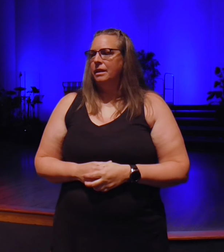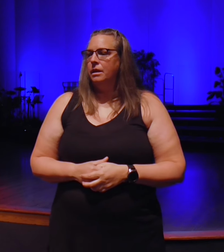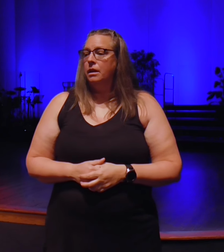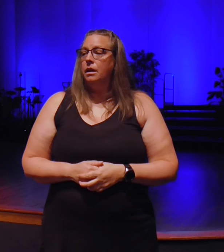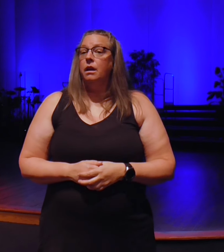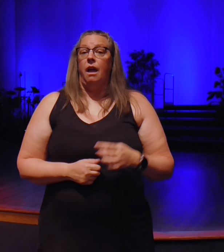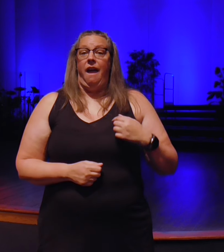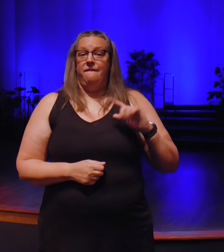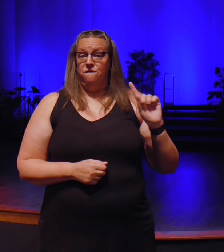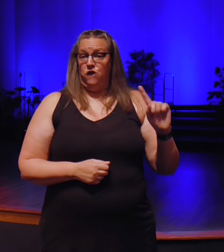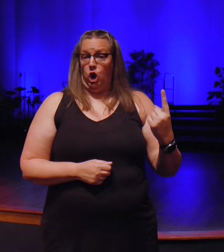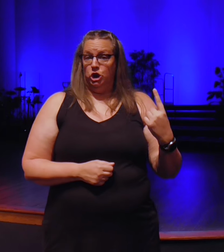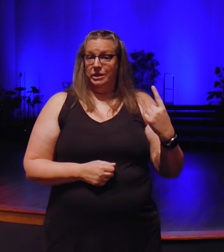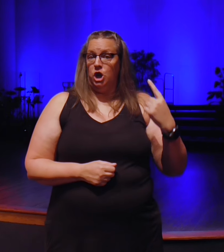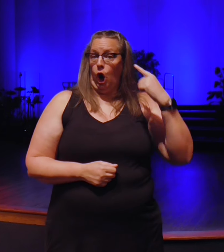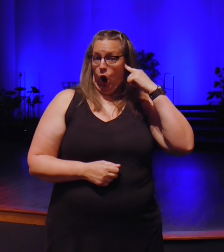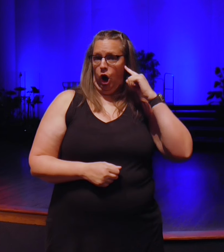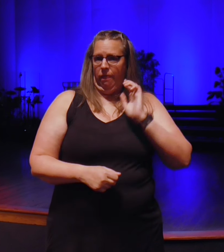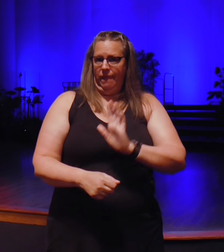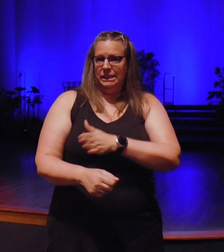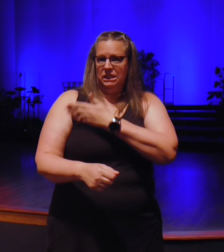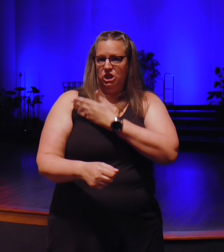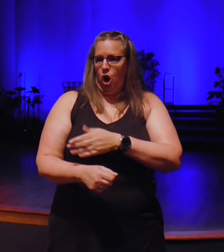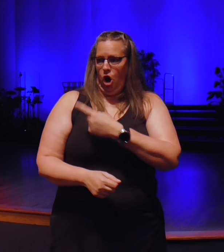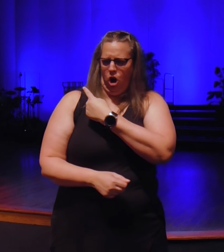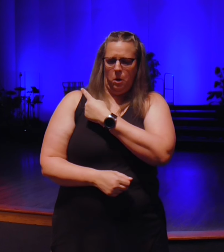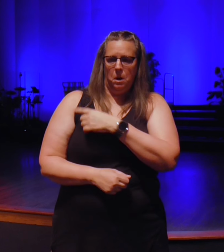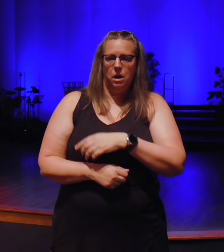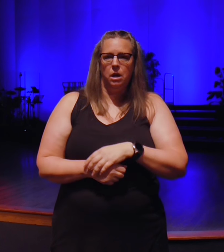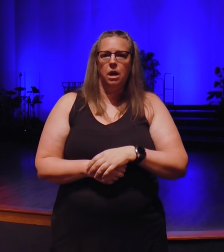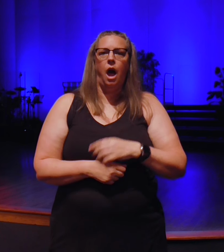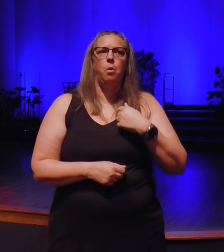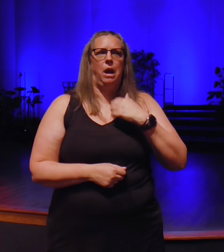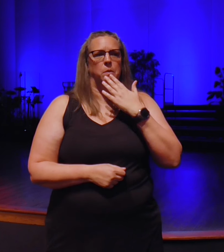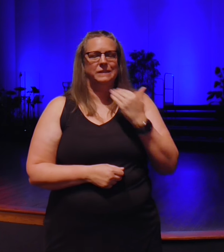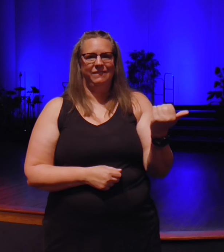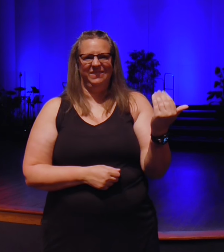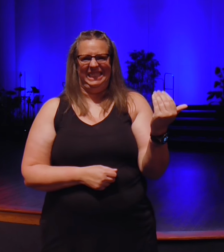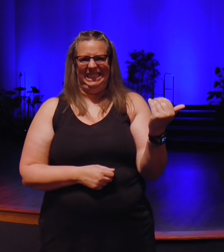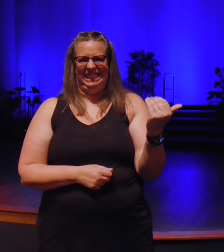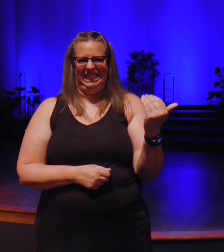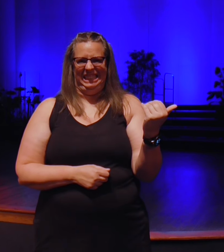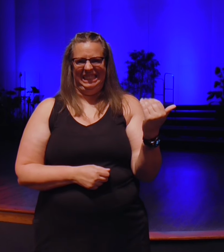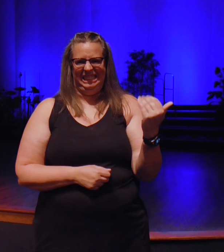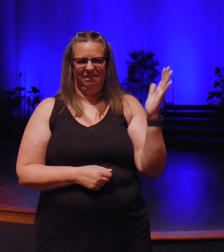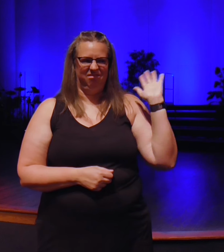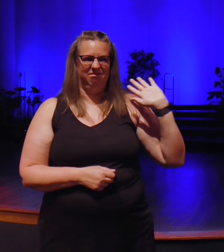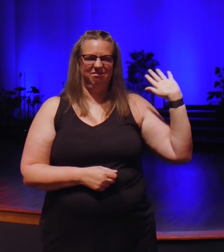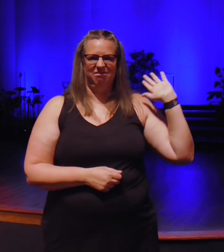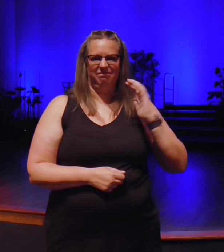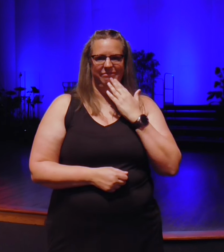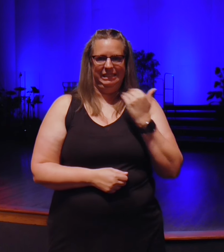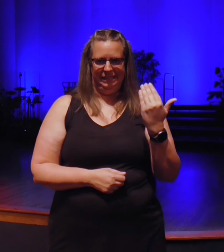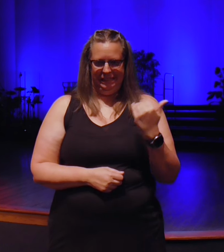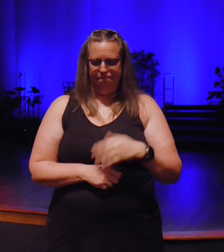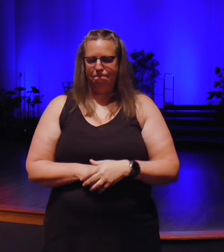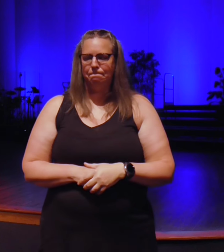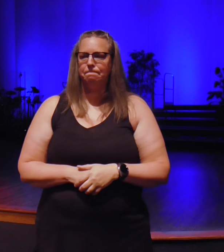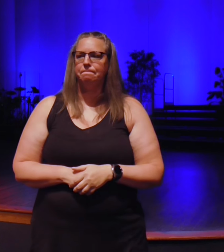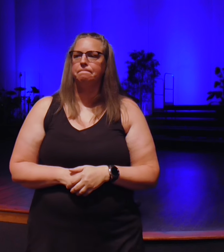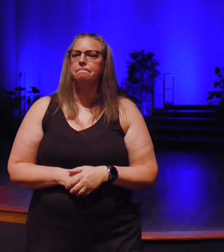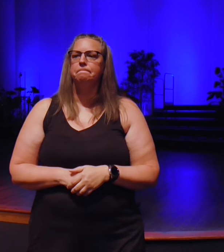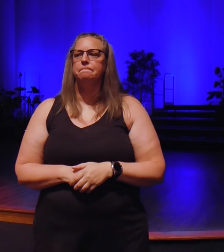I first heard Listen, Listen, Listen when I was 15 years old.